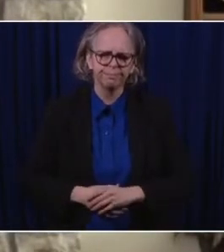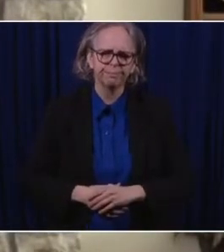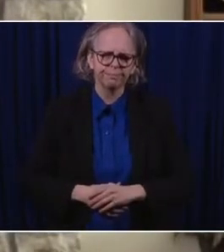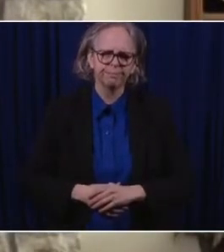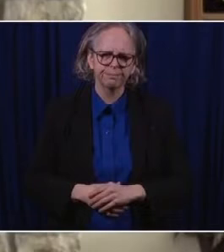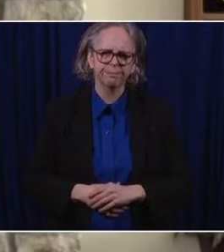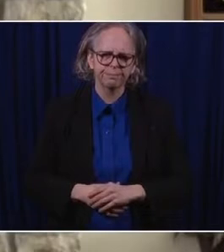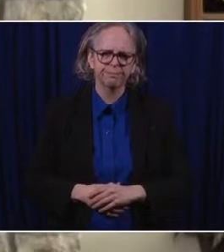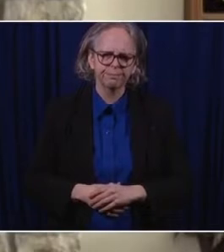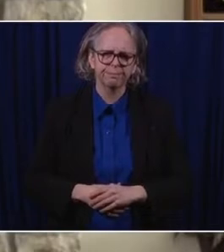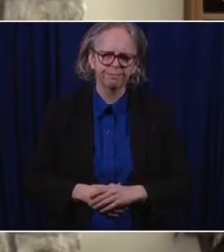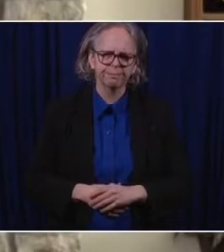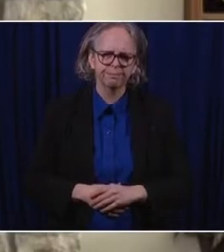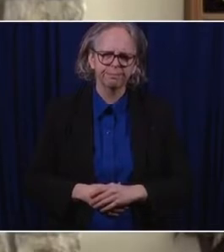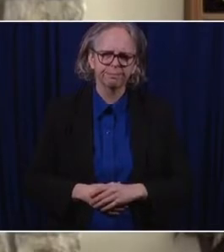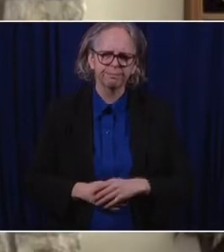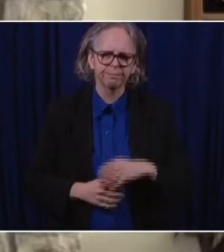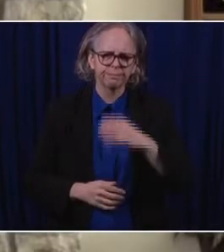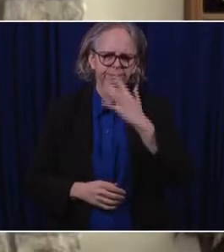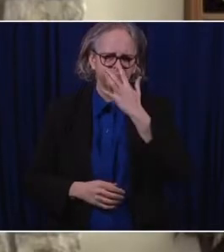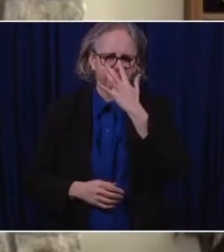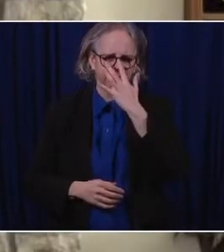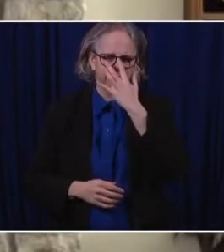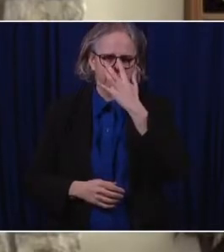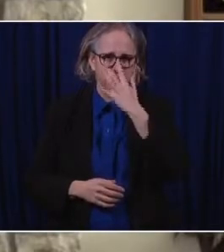in regard to the vaccination